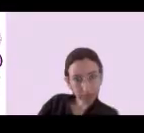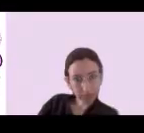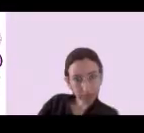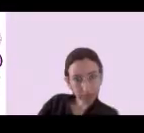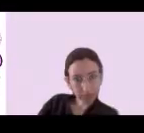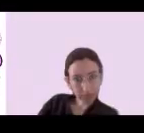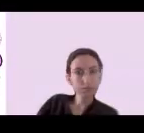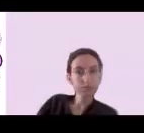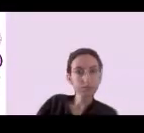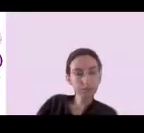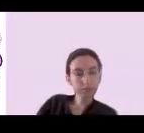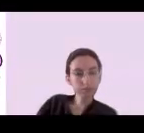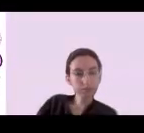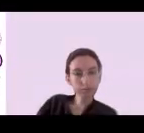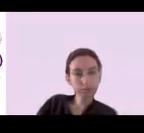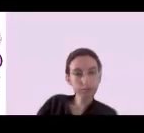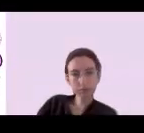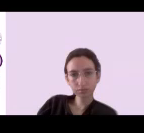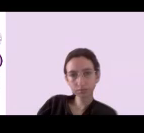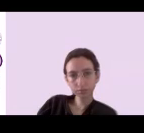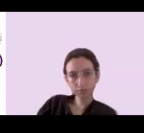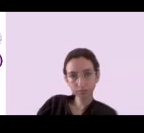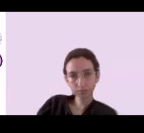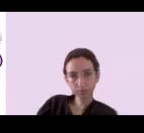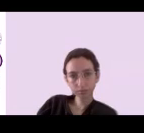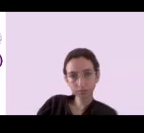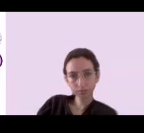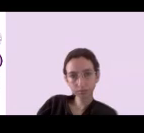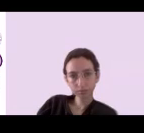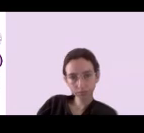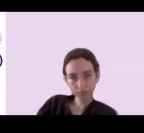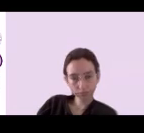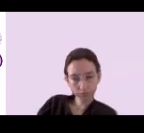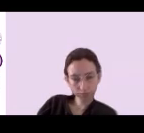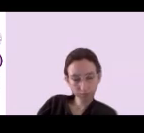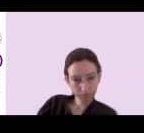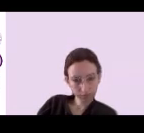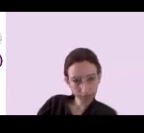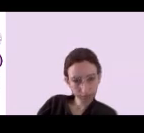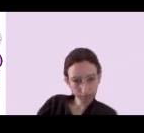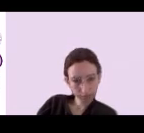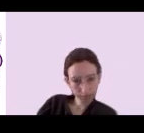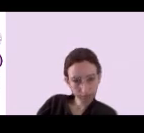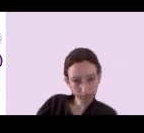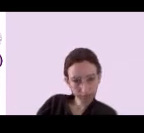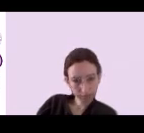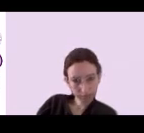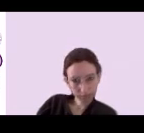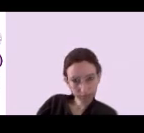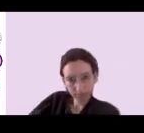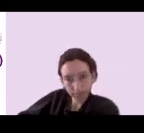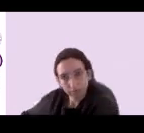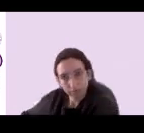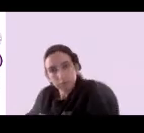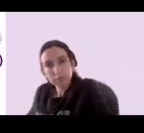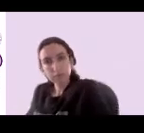laser pulses, and which led to Nobel Prize to Gerard Mourou and Donna Strickland in